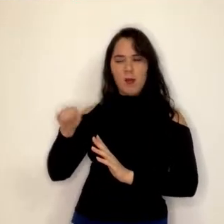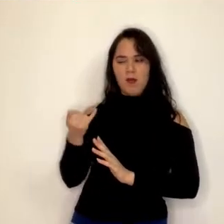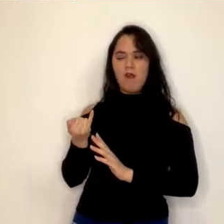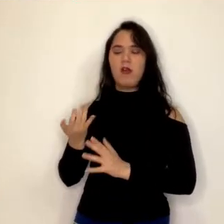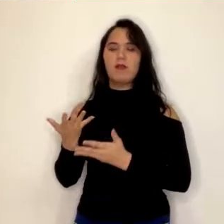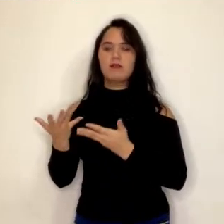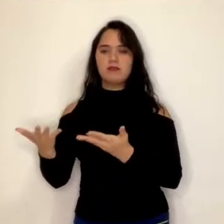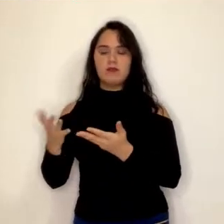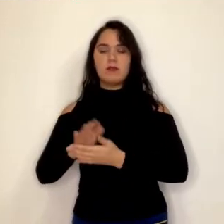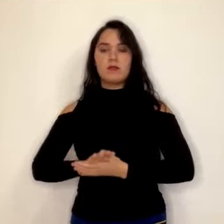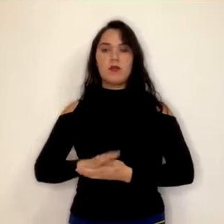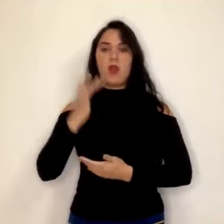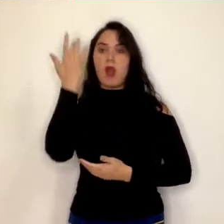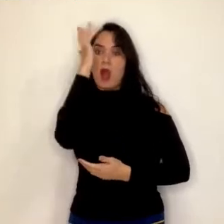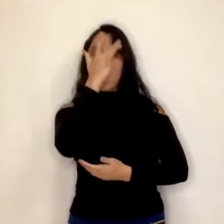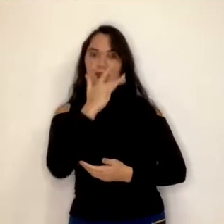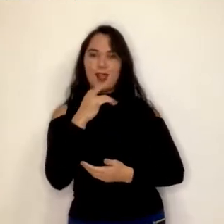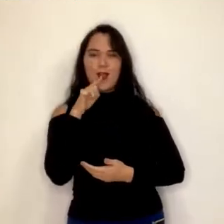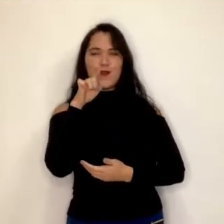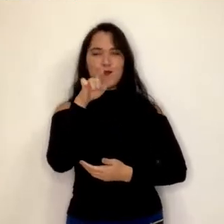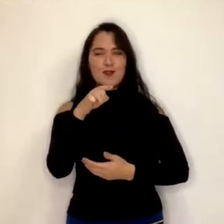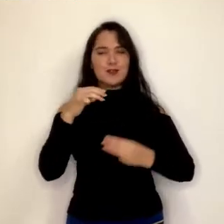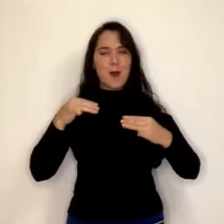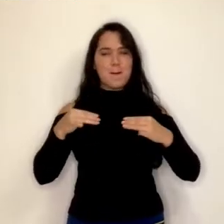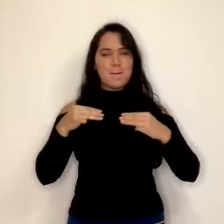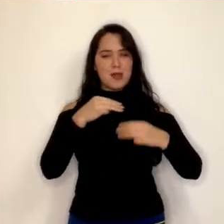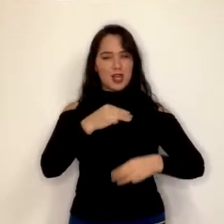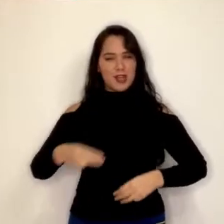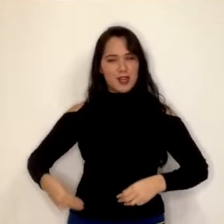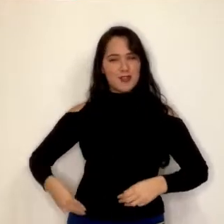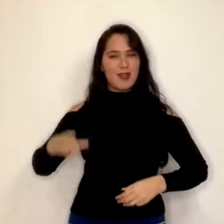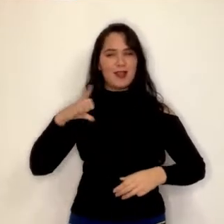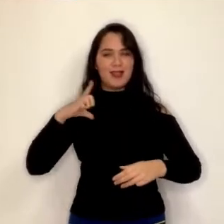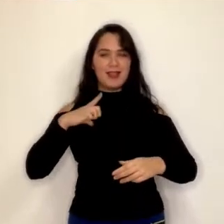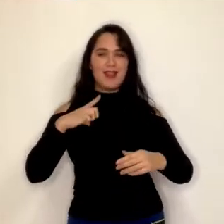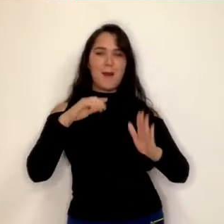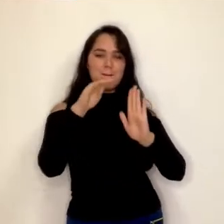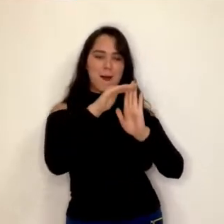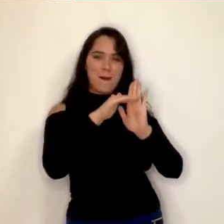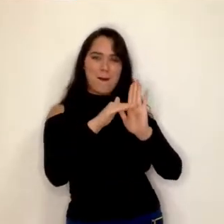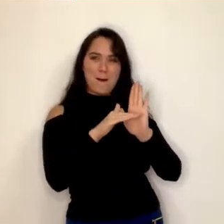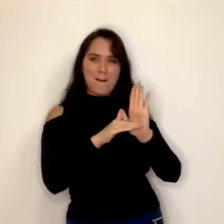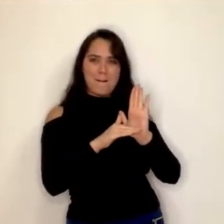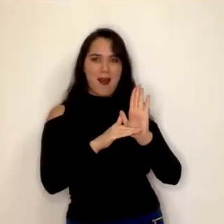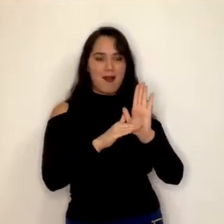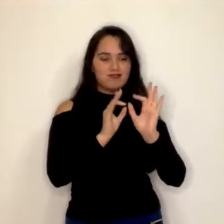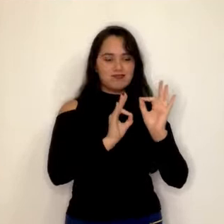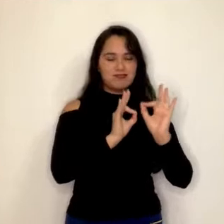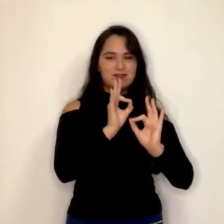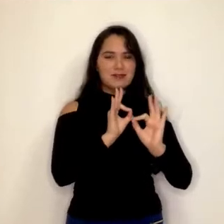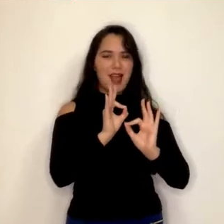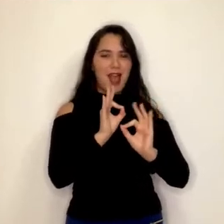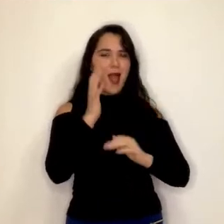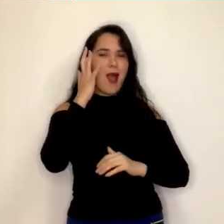And then I would like to ask Haddad, when you were a minister and you had this project in